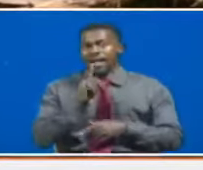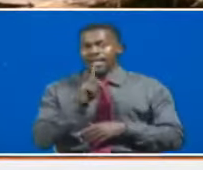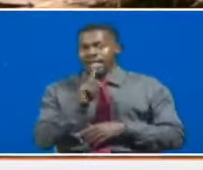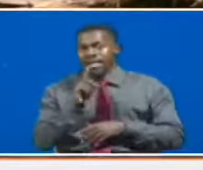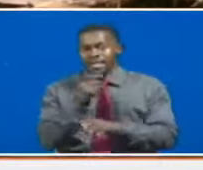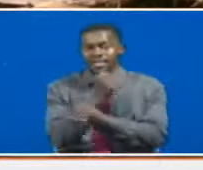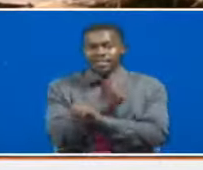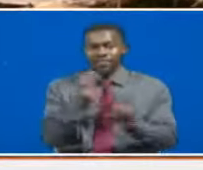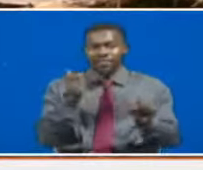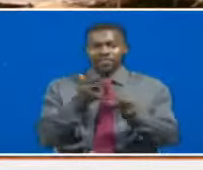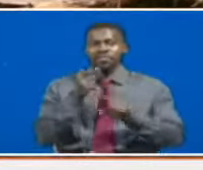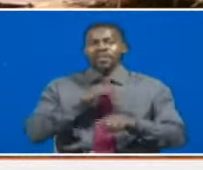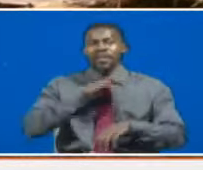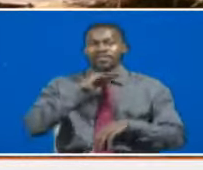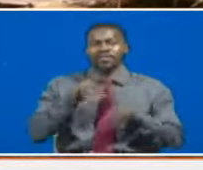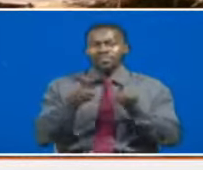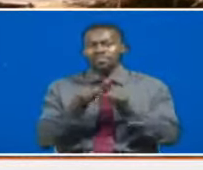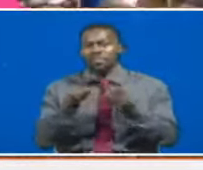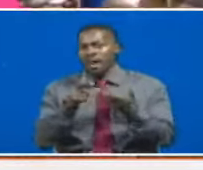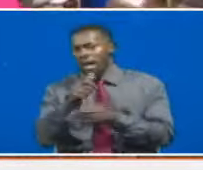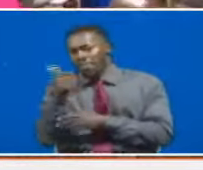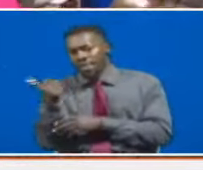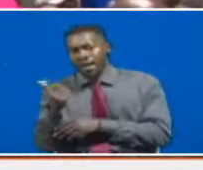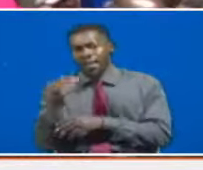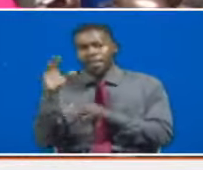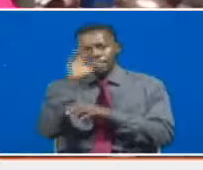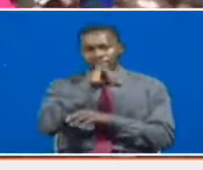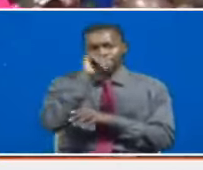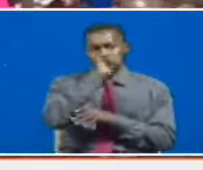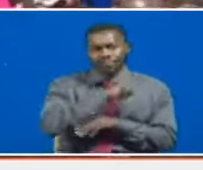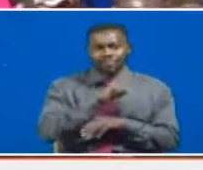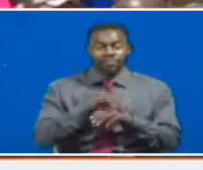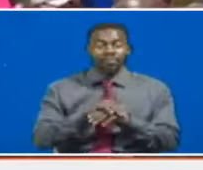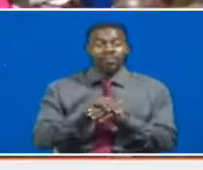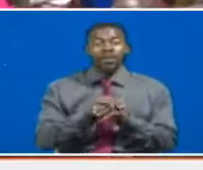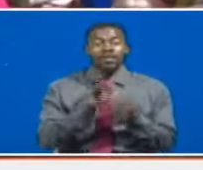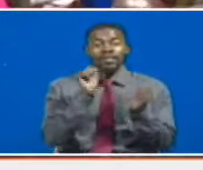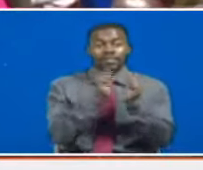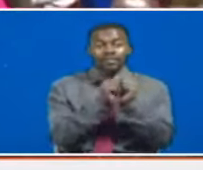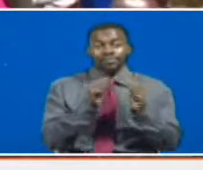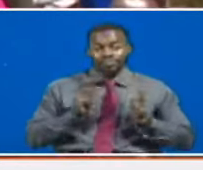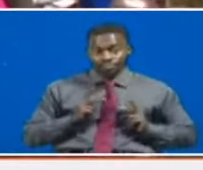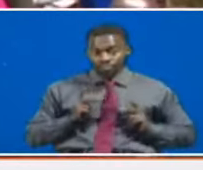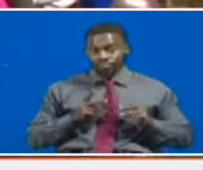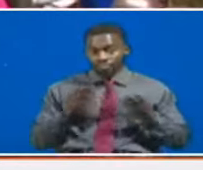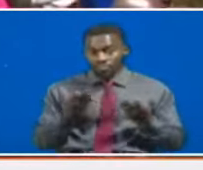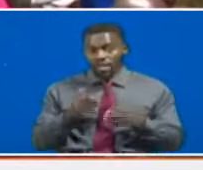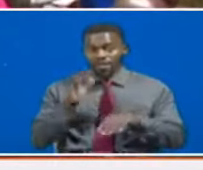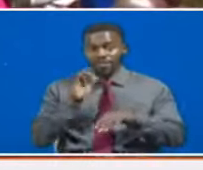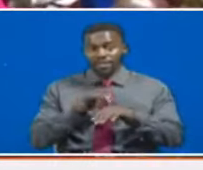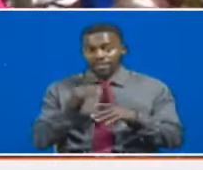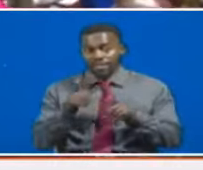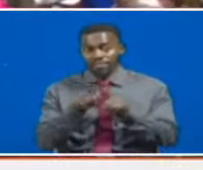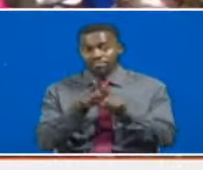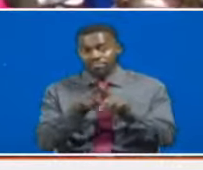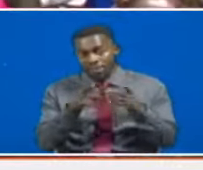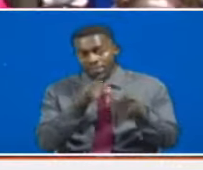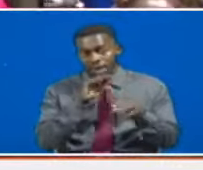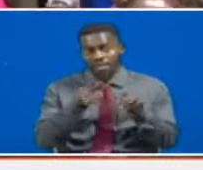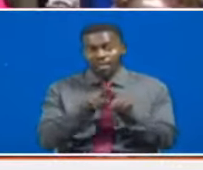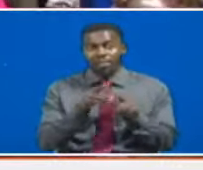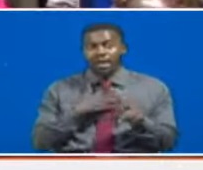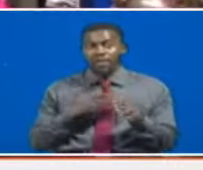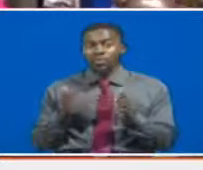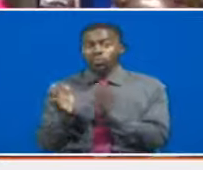death, and over 40 others still missing. That compound had like 10 people, including my brother-in-law and his family. We